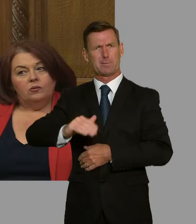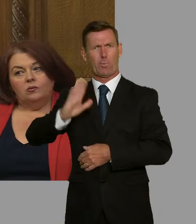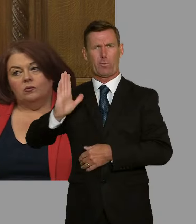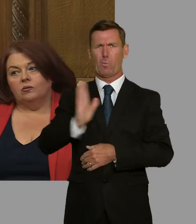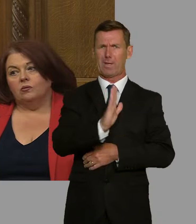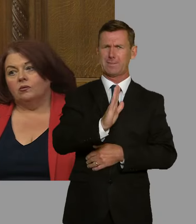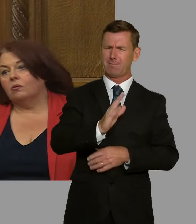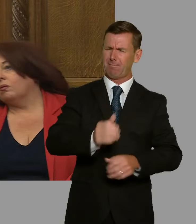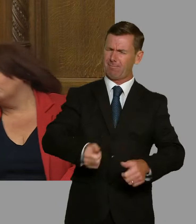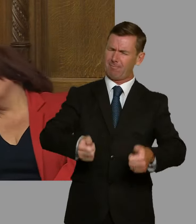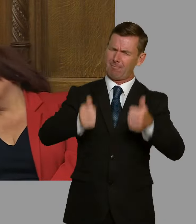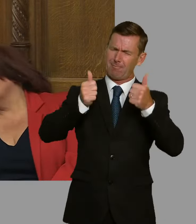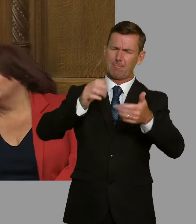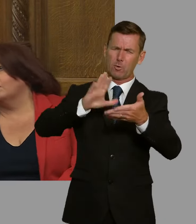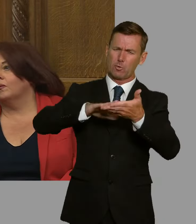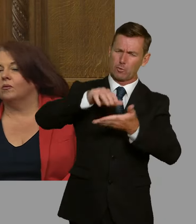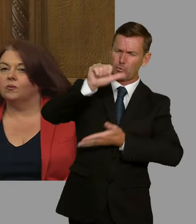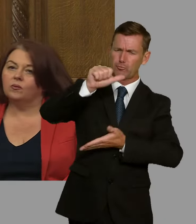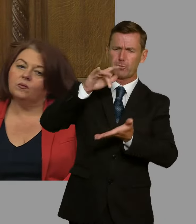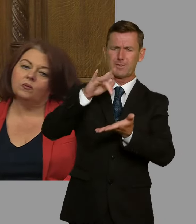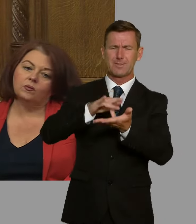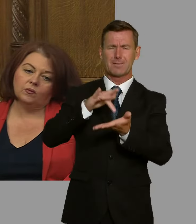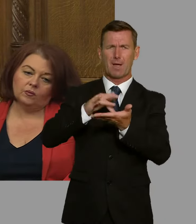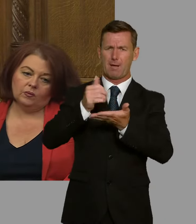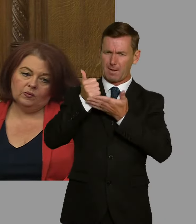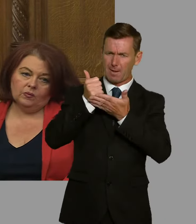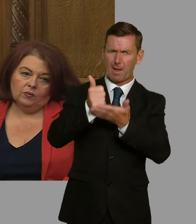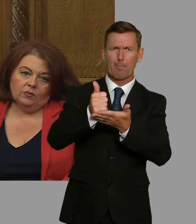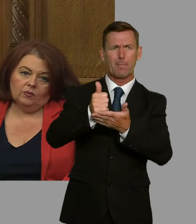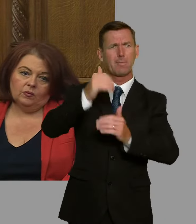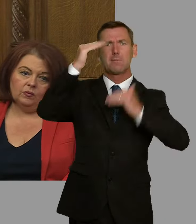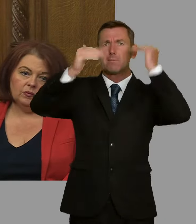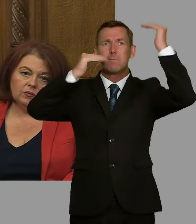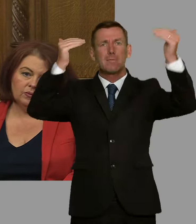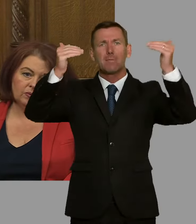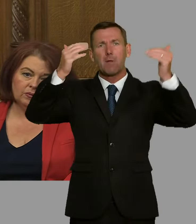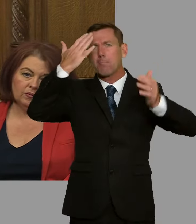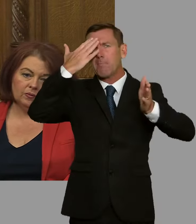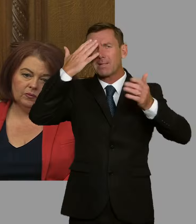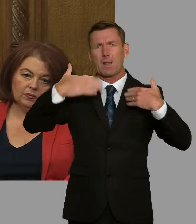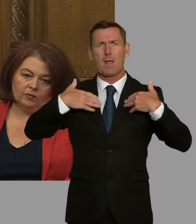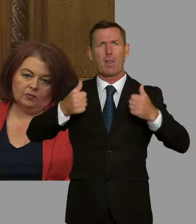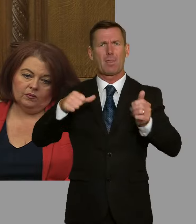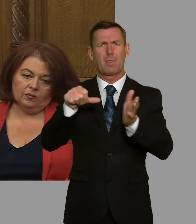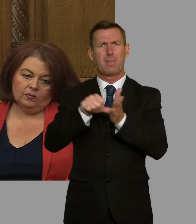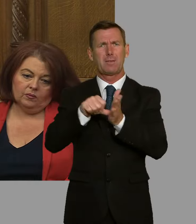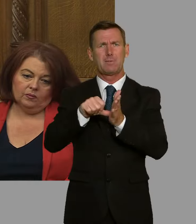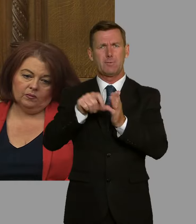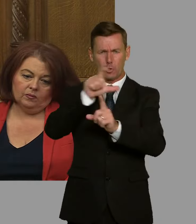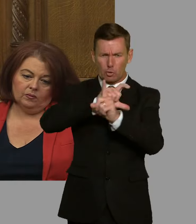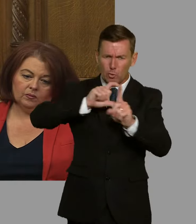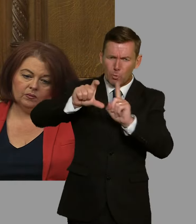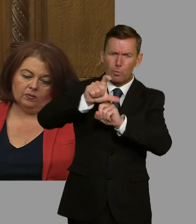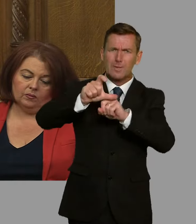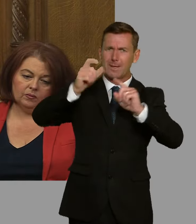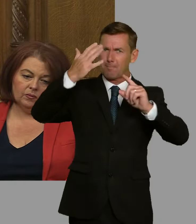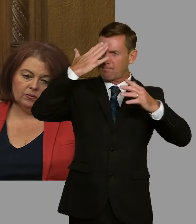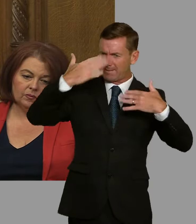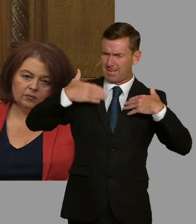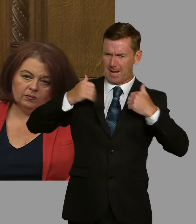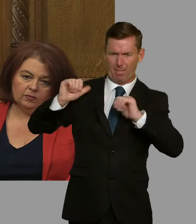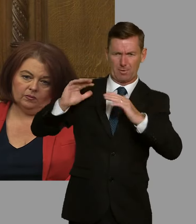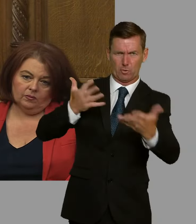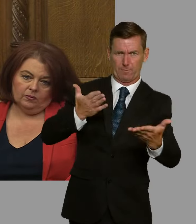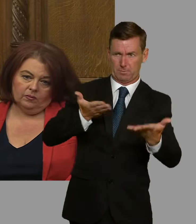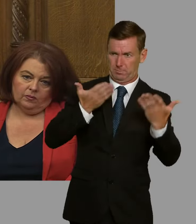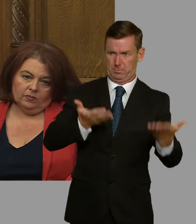problems. Like similar community mental health services across Scotland, it is now under threat. It faces potential closure due